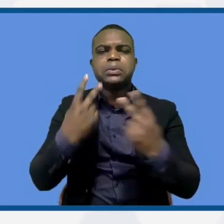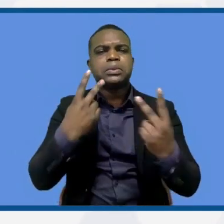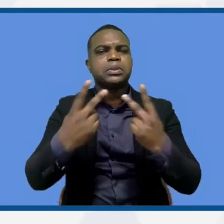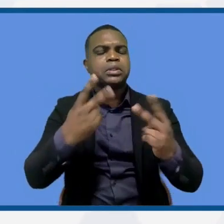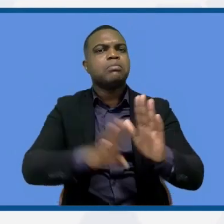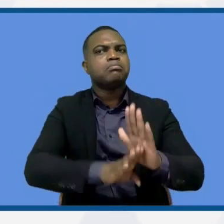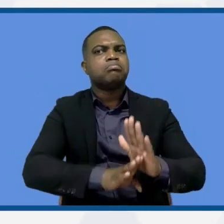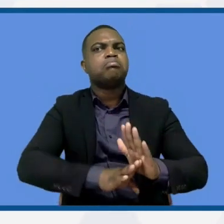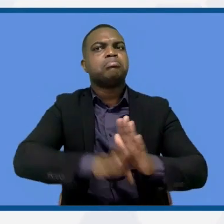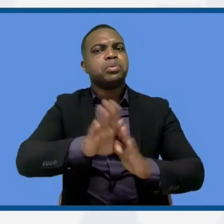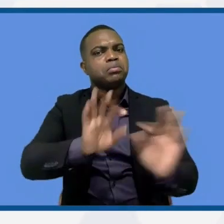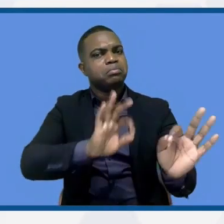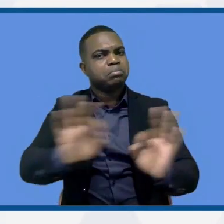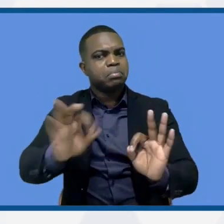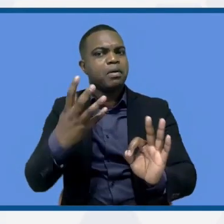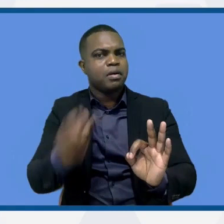communications, water,